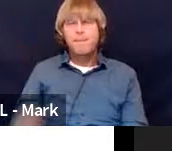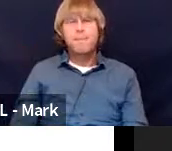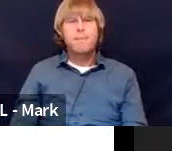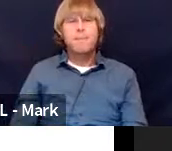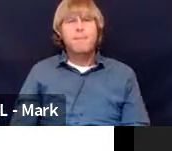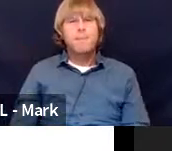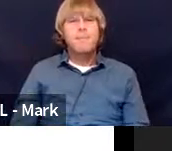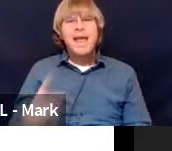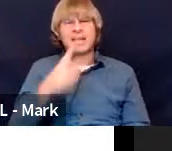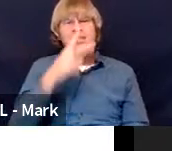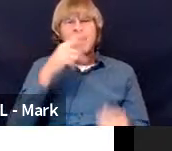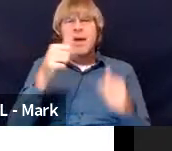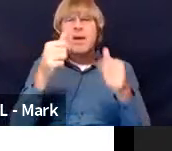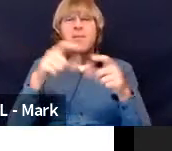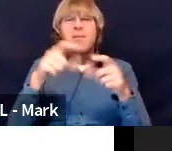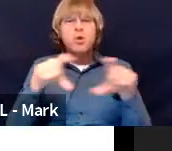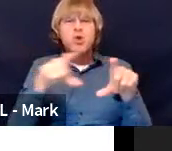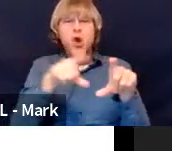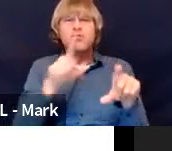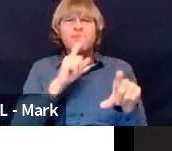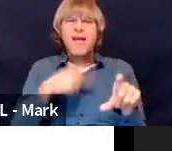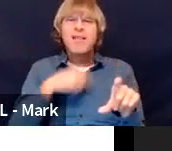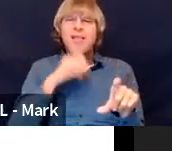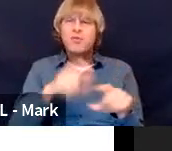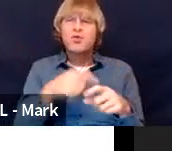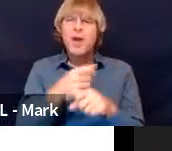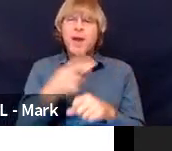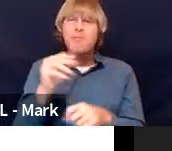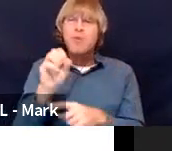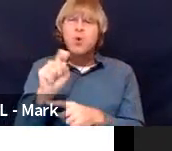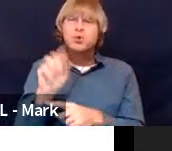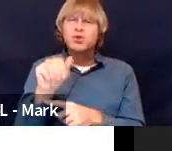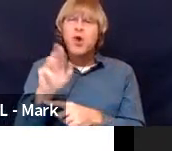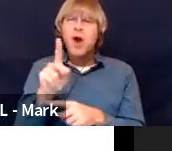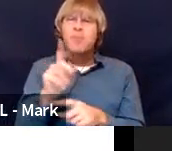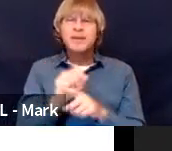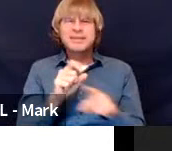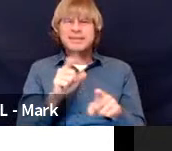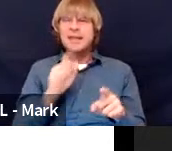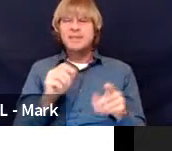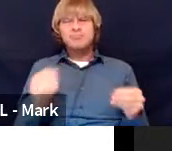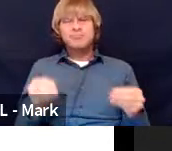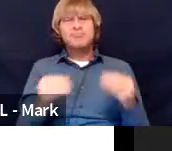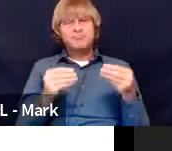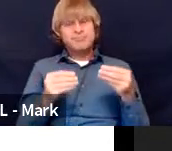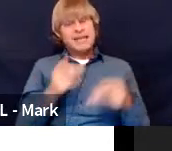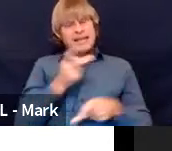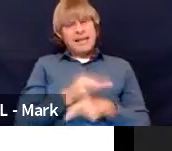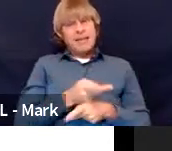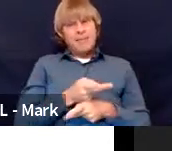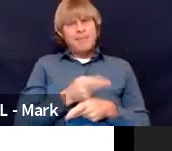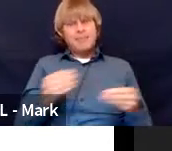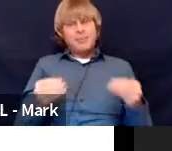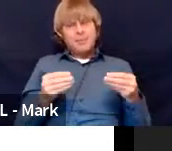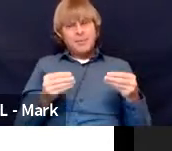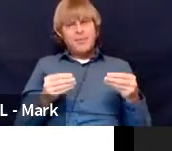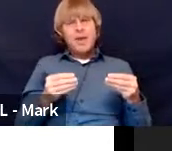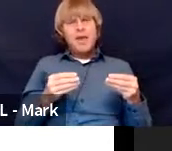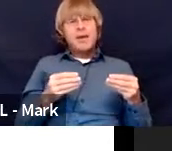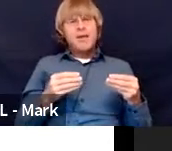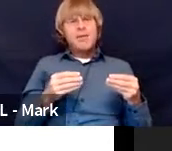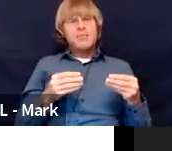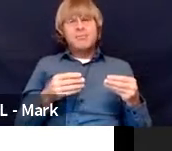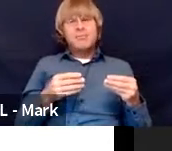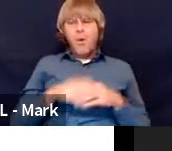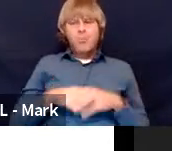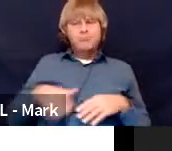And you'll see the postcard is something that I really, really love to create because I feel like it's something that you can keep with you on your